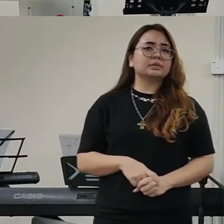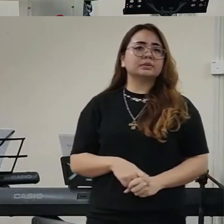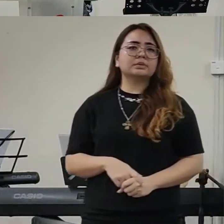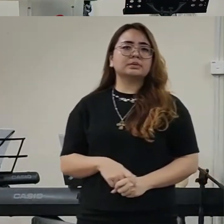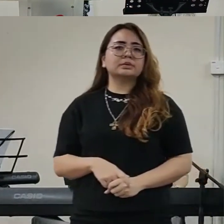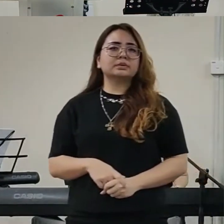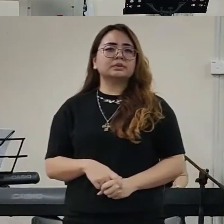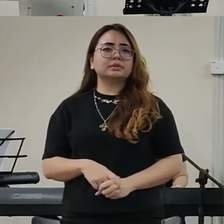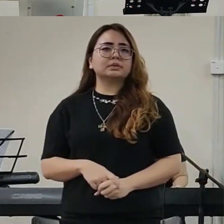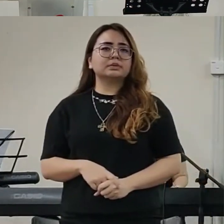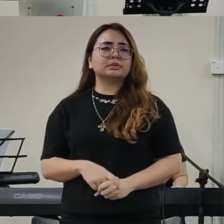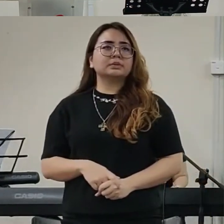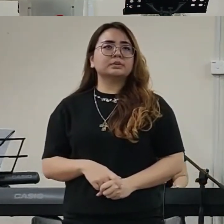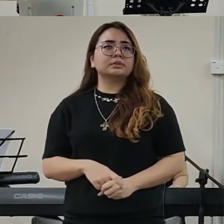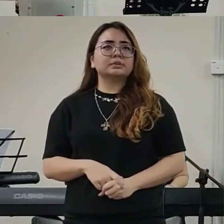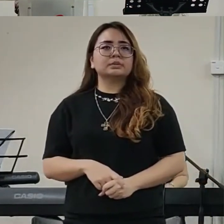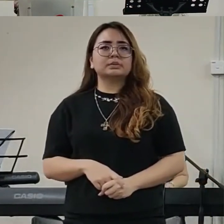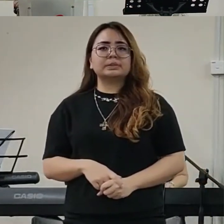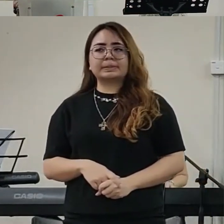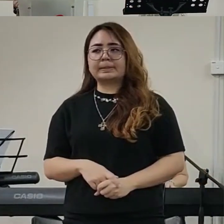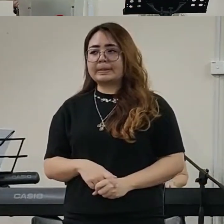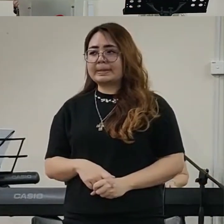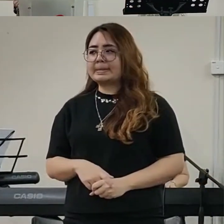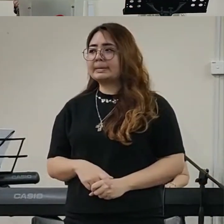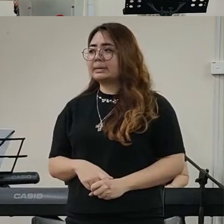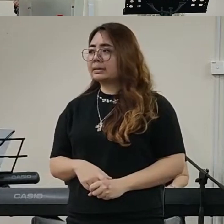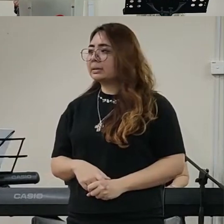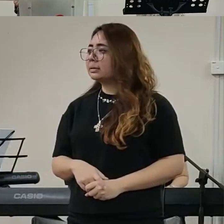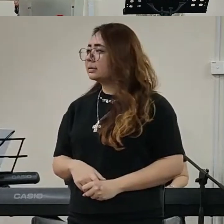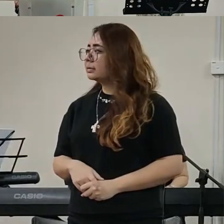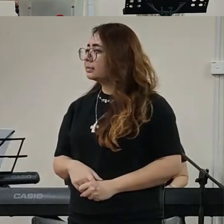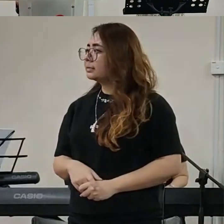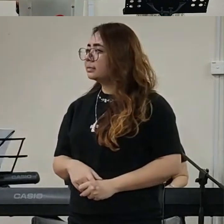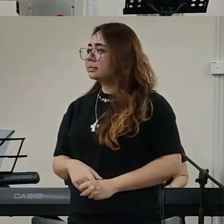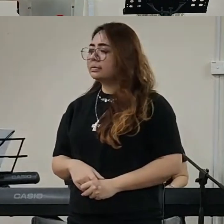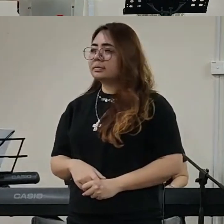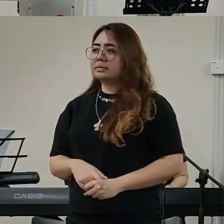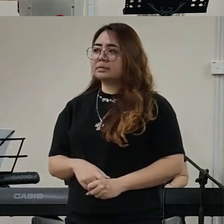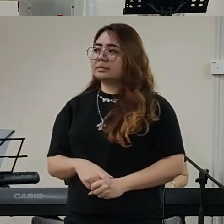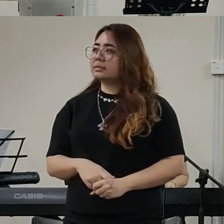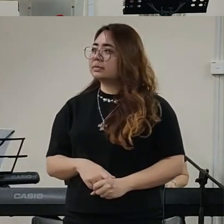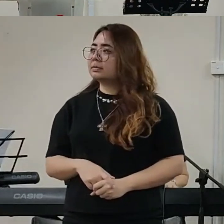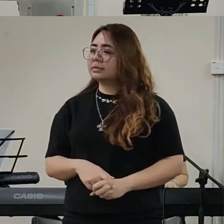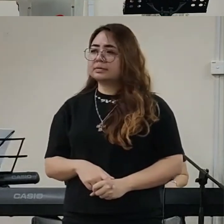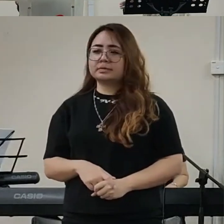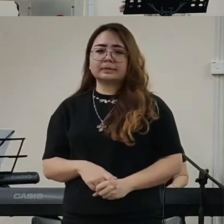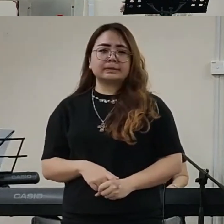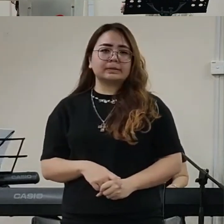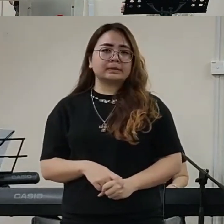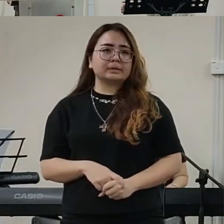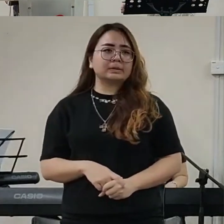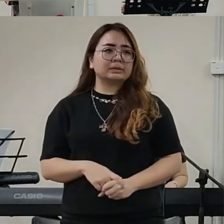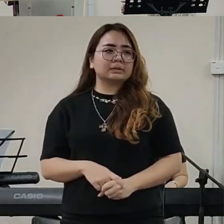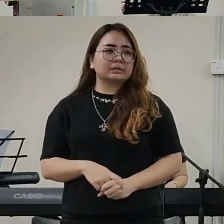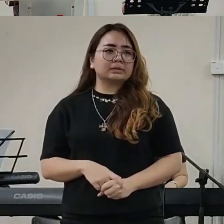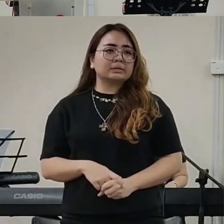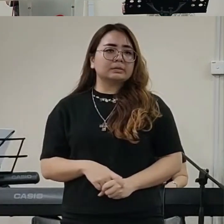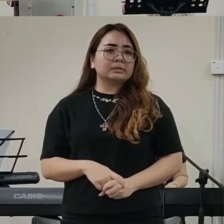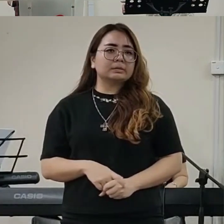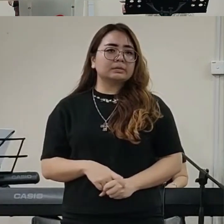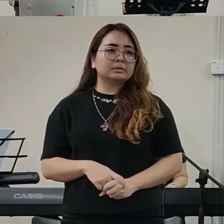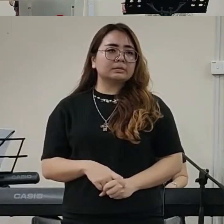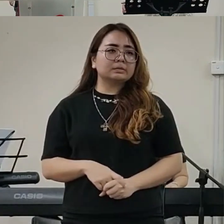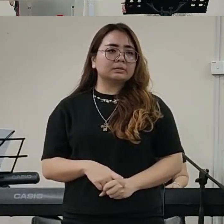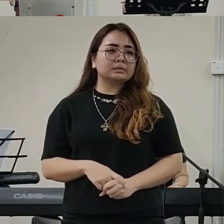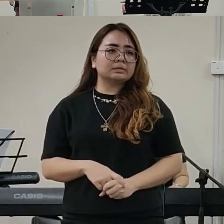befriender. Are you doing the right thing as a befriender? Are you shepherding well? Look around. You can start with looking around in the